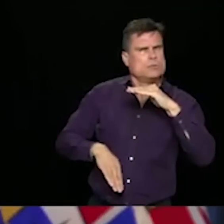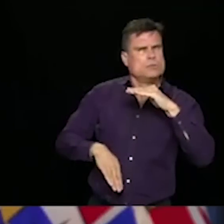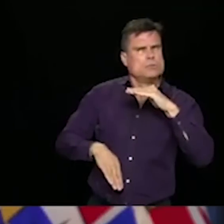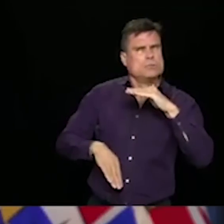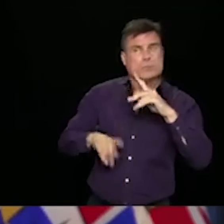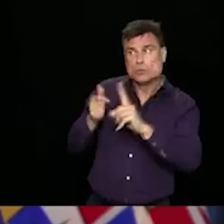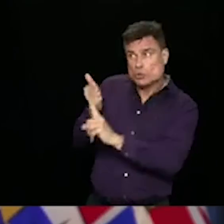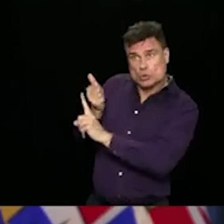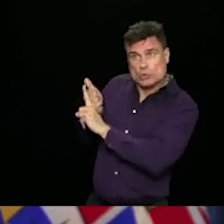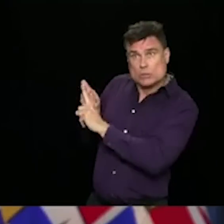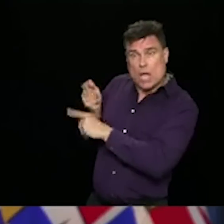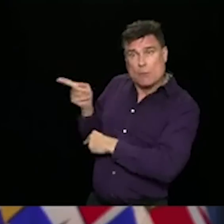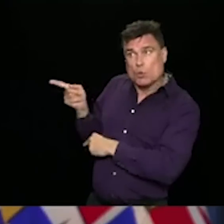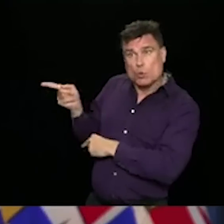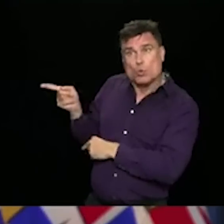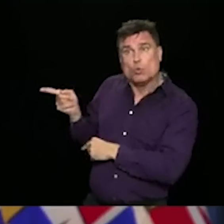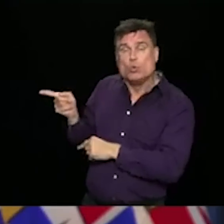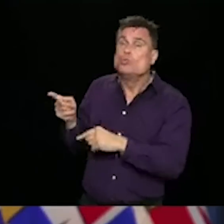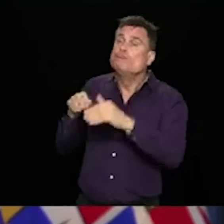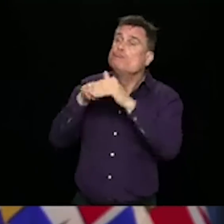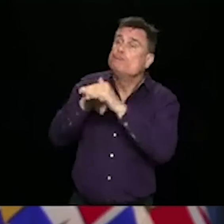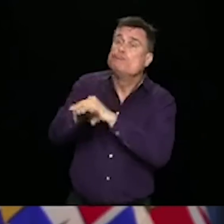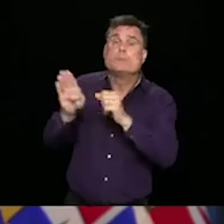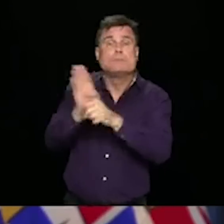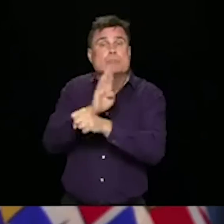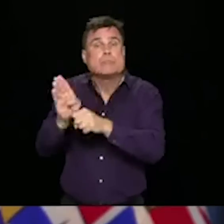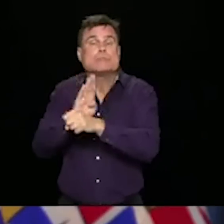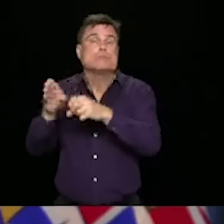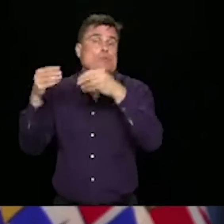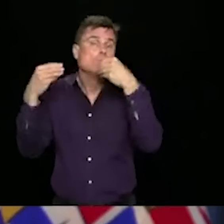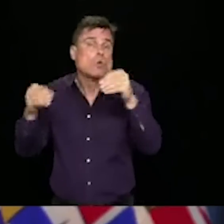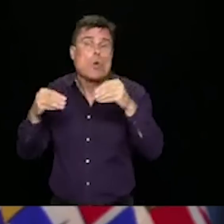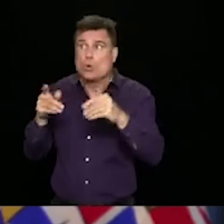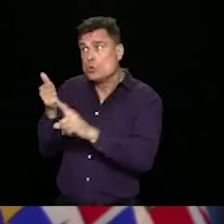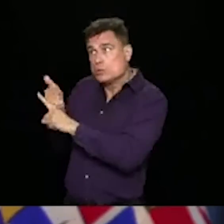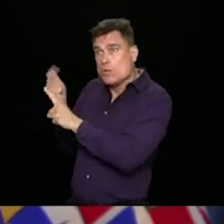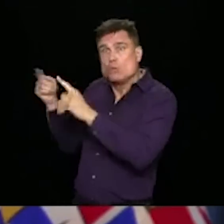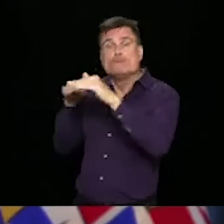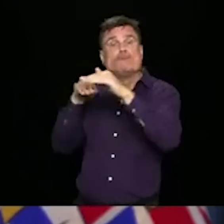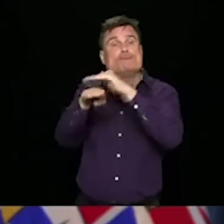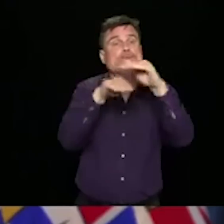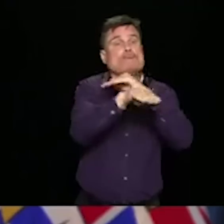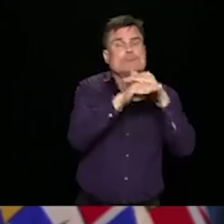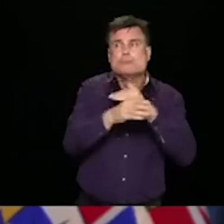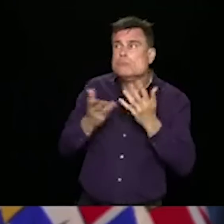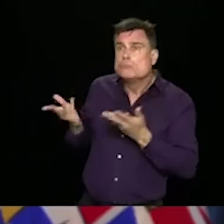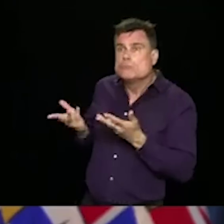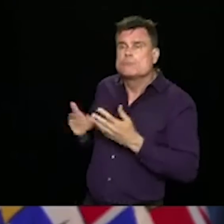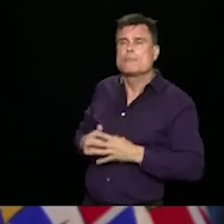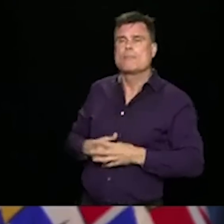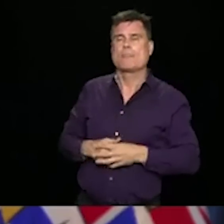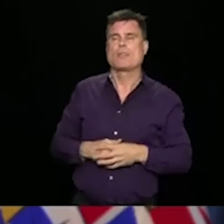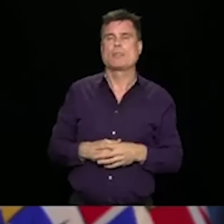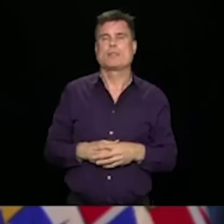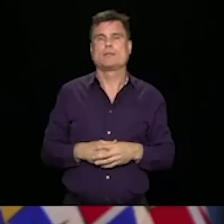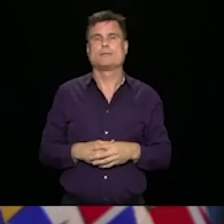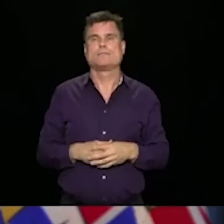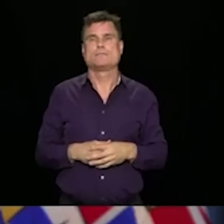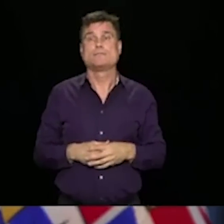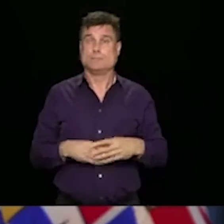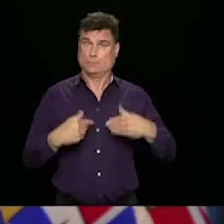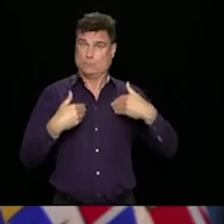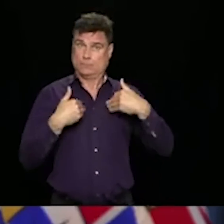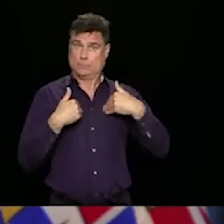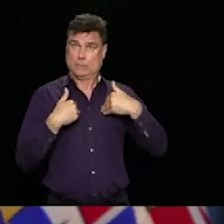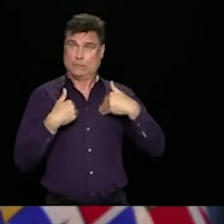So I think it's going as I had hoped, which is slowly and thoughtfully. And, you know, I look around, I